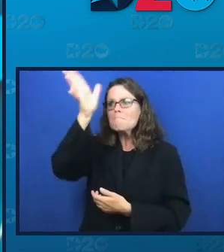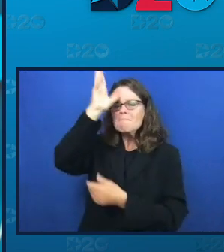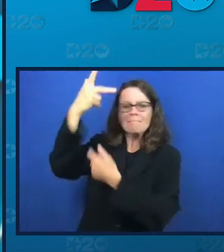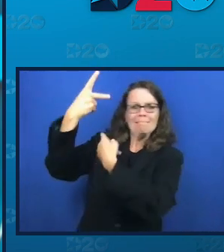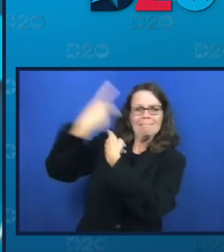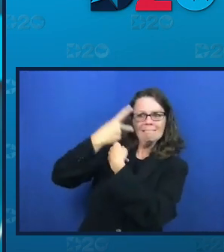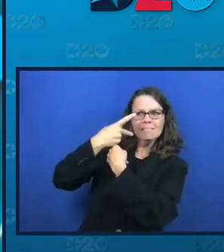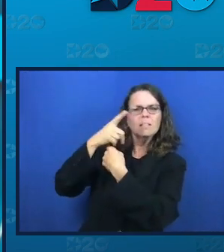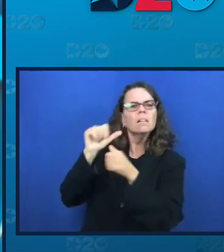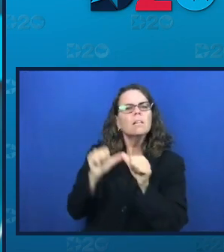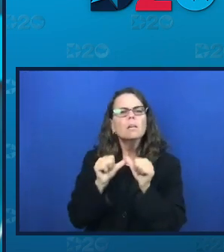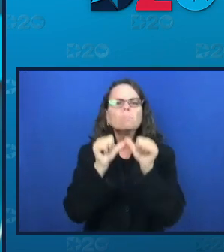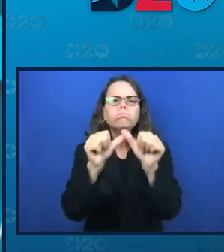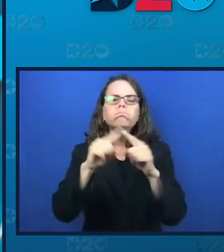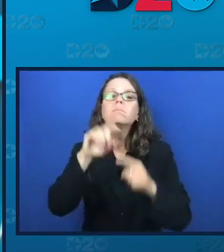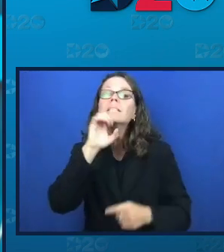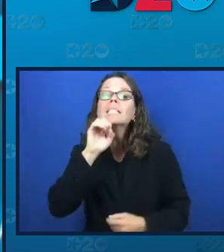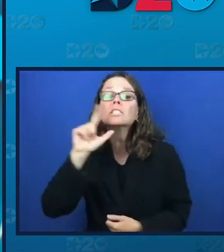big effing deal.